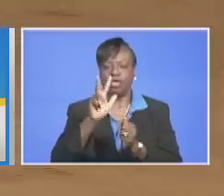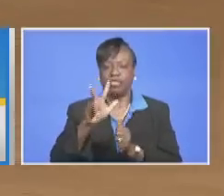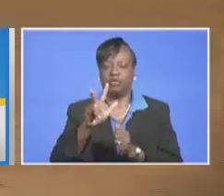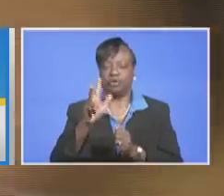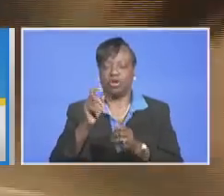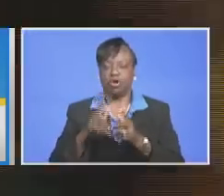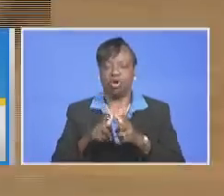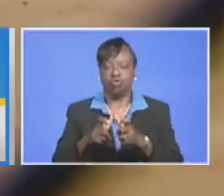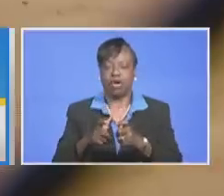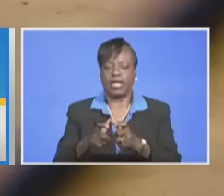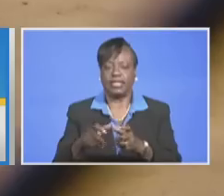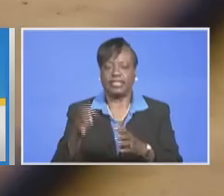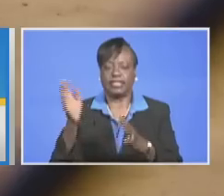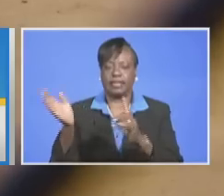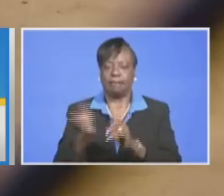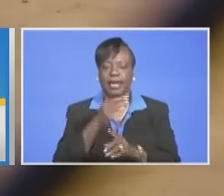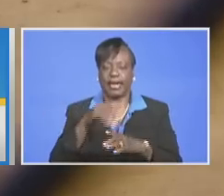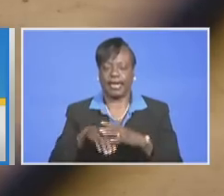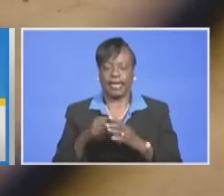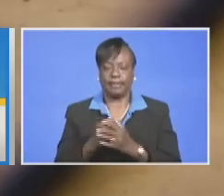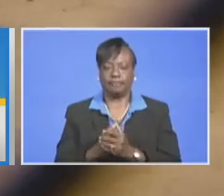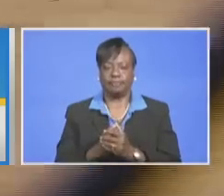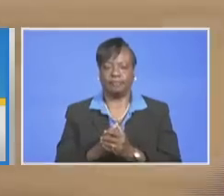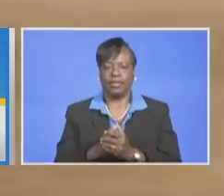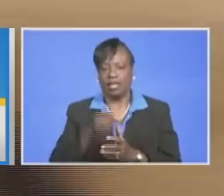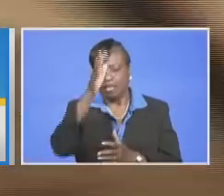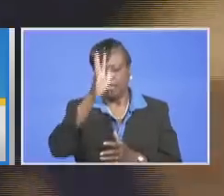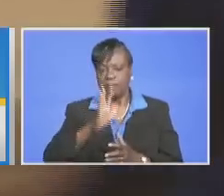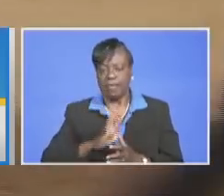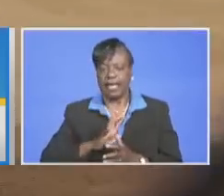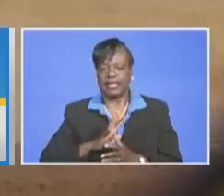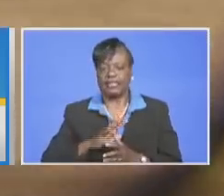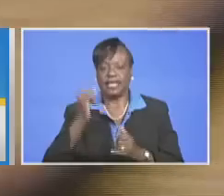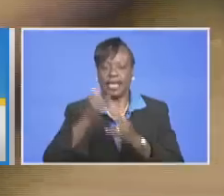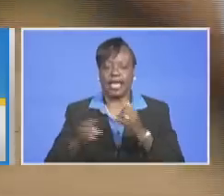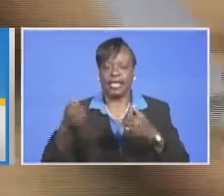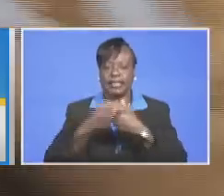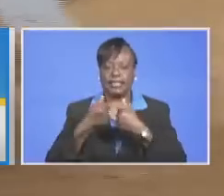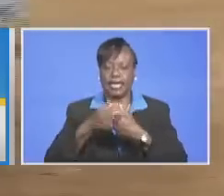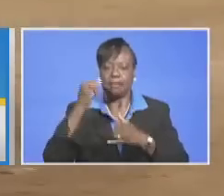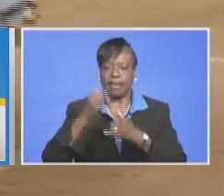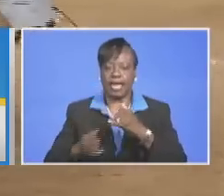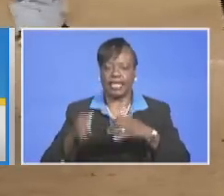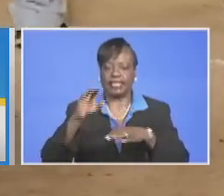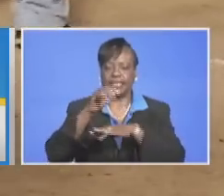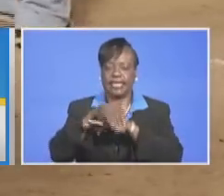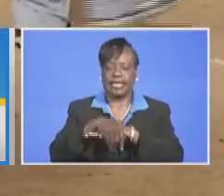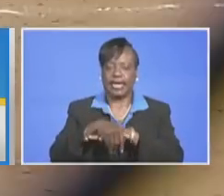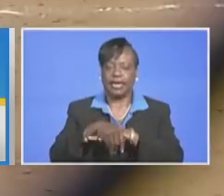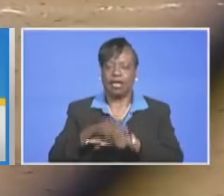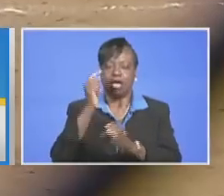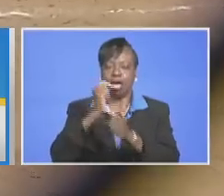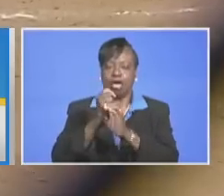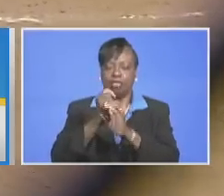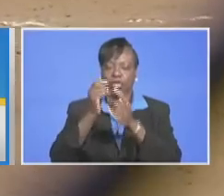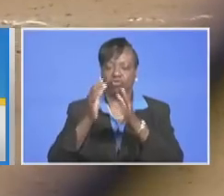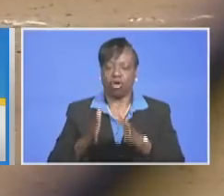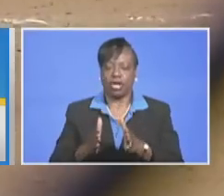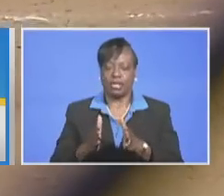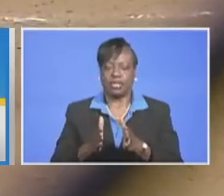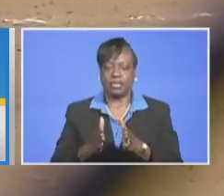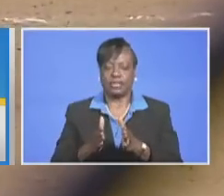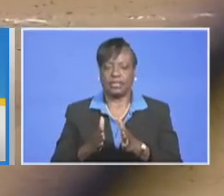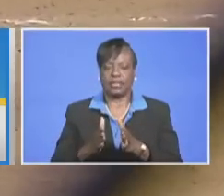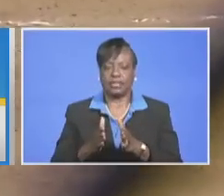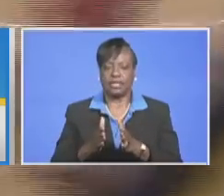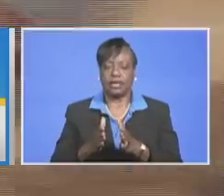in. On to the men now. That was the feature game last night. The Commander Security Truckers still on a full tank of gas. They drove to their